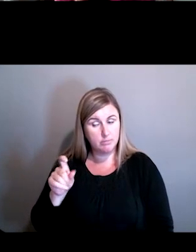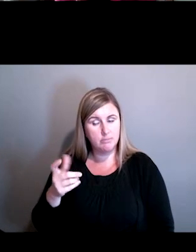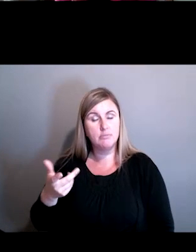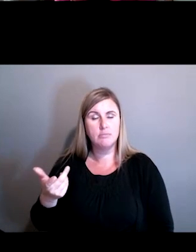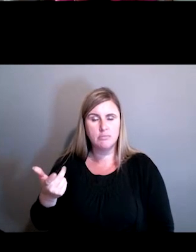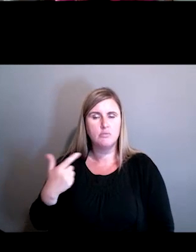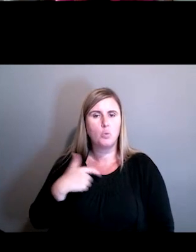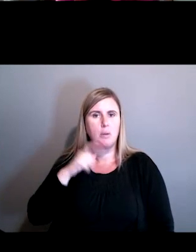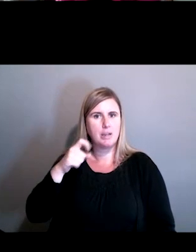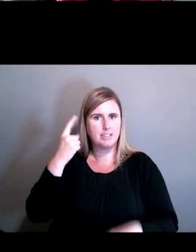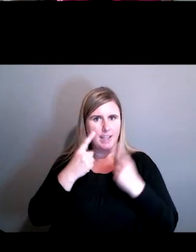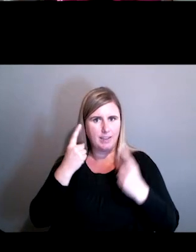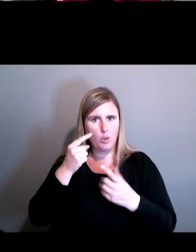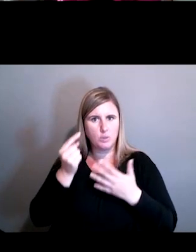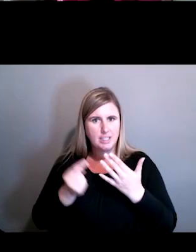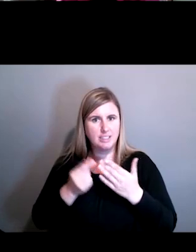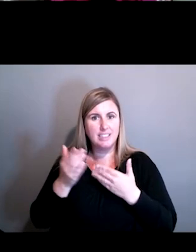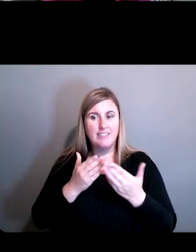younger students.